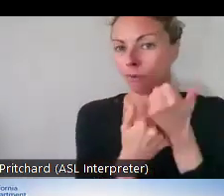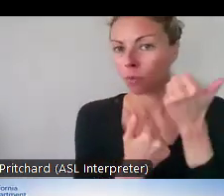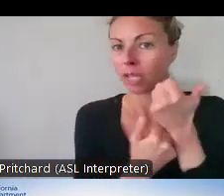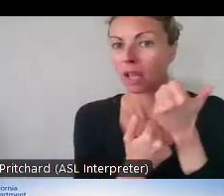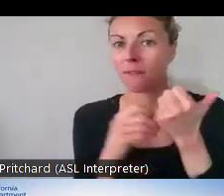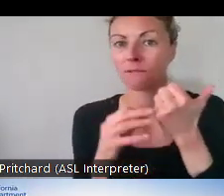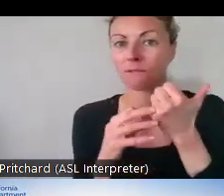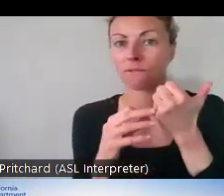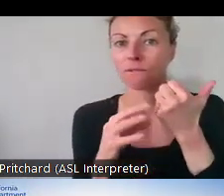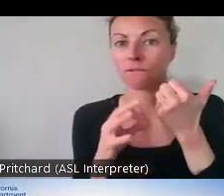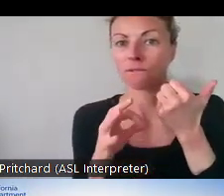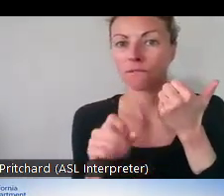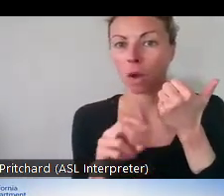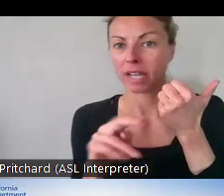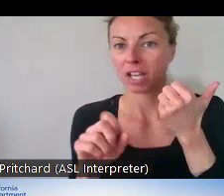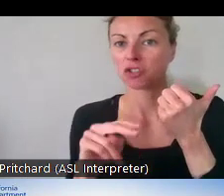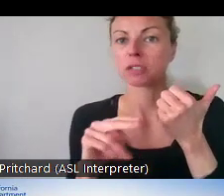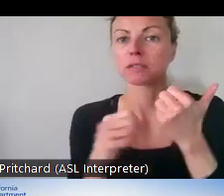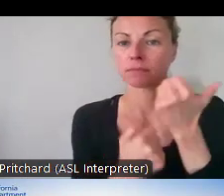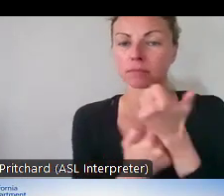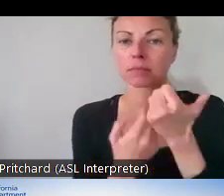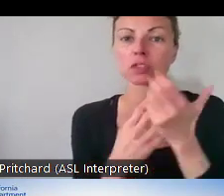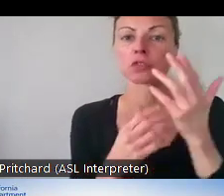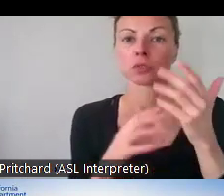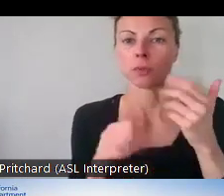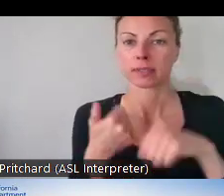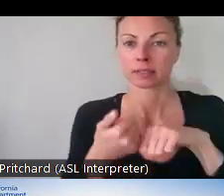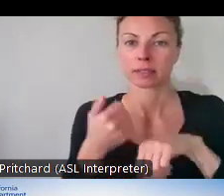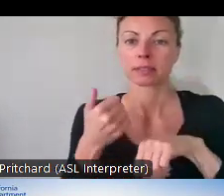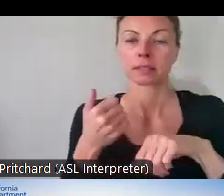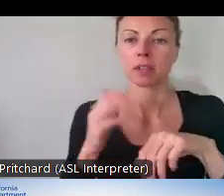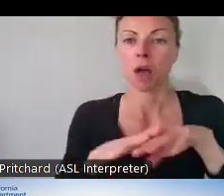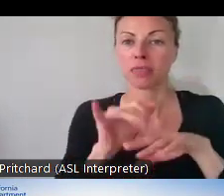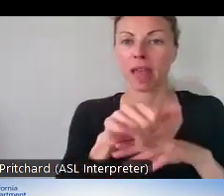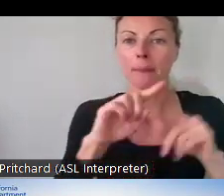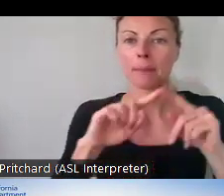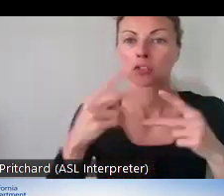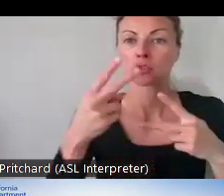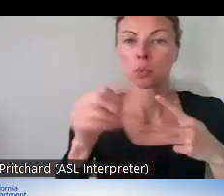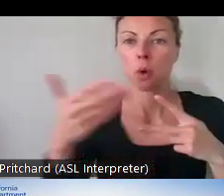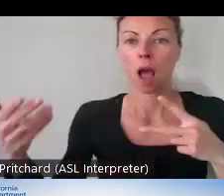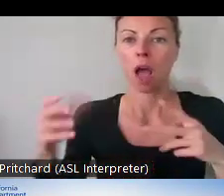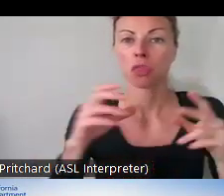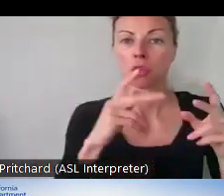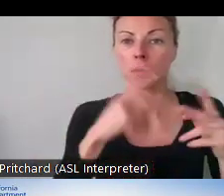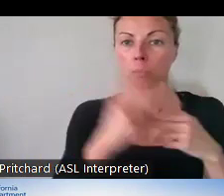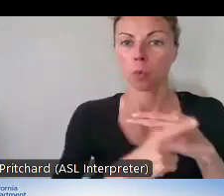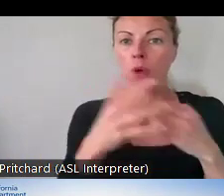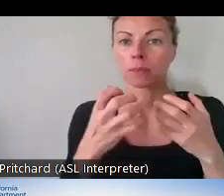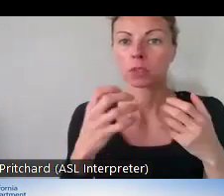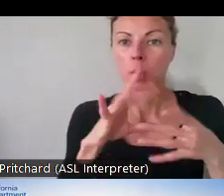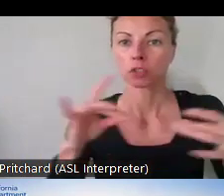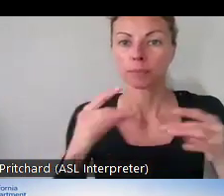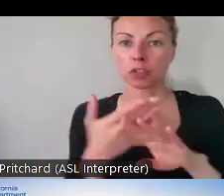services are built upon. But there's two other core programs that I want to mention today before I wrap up as being a part